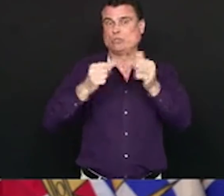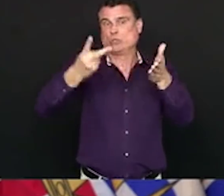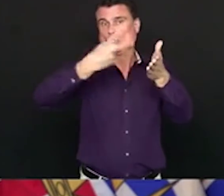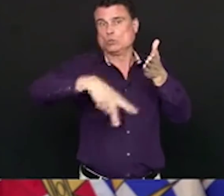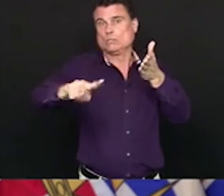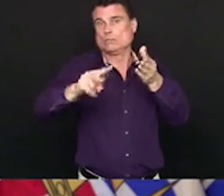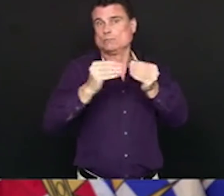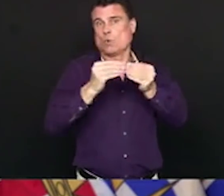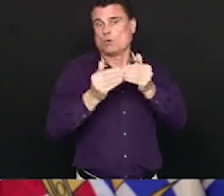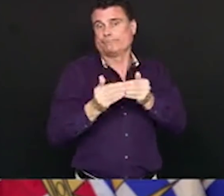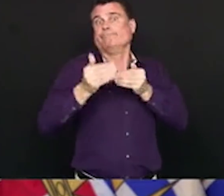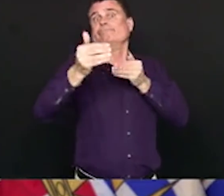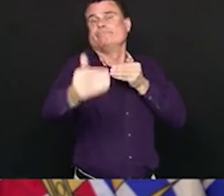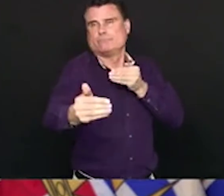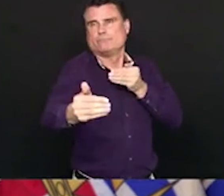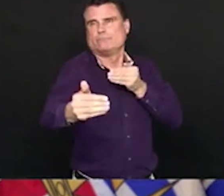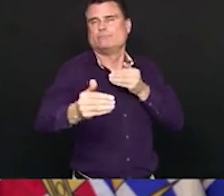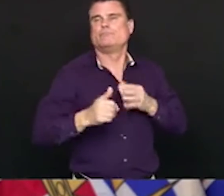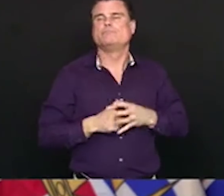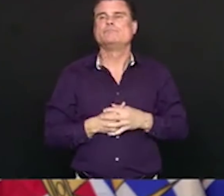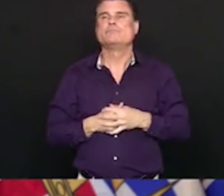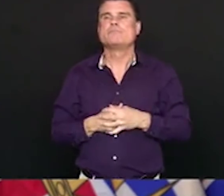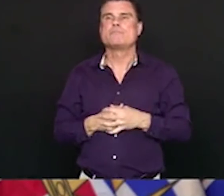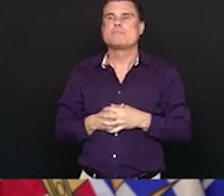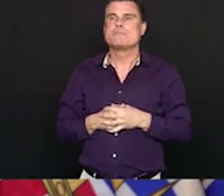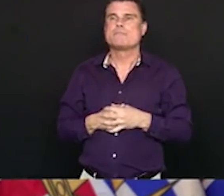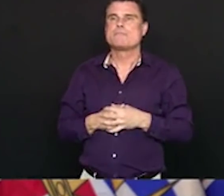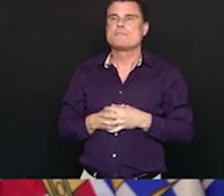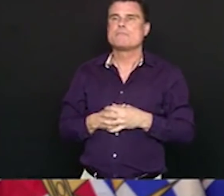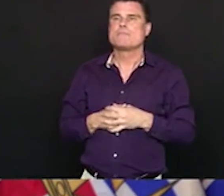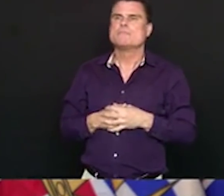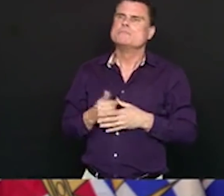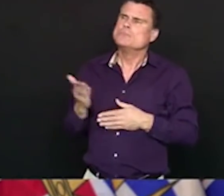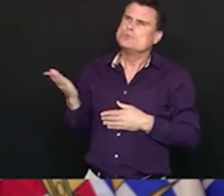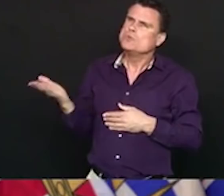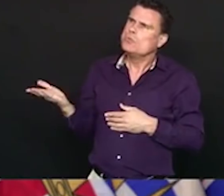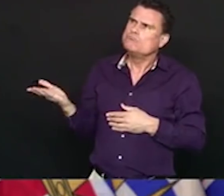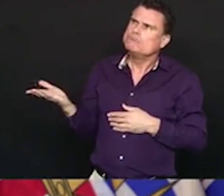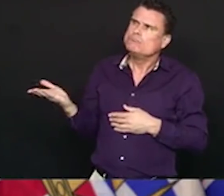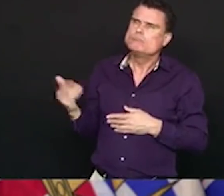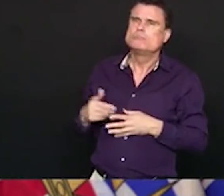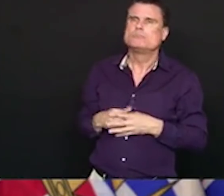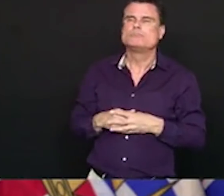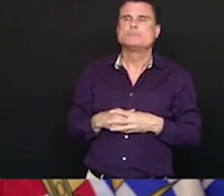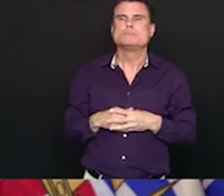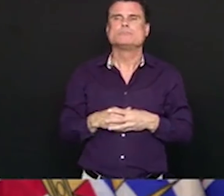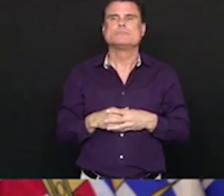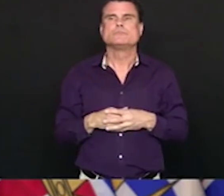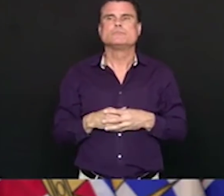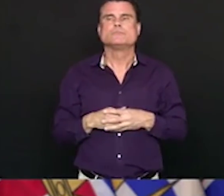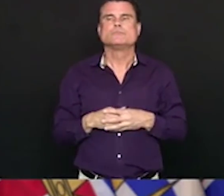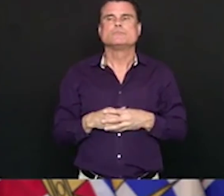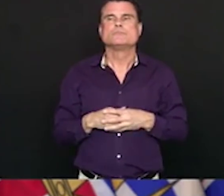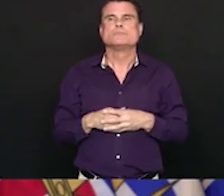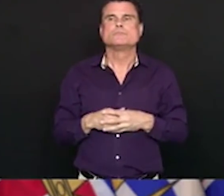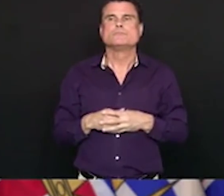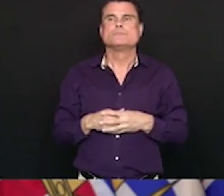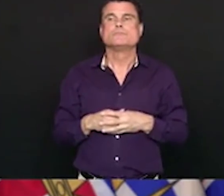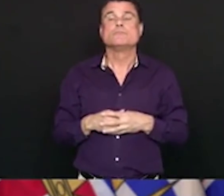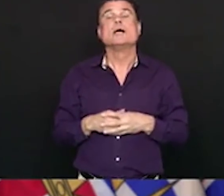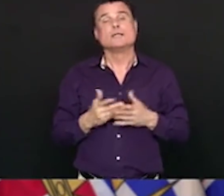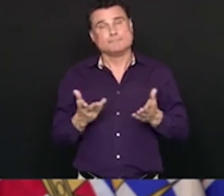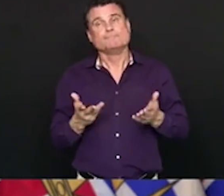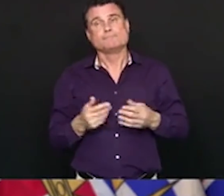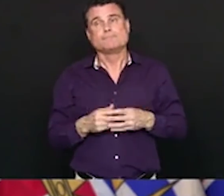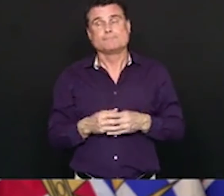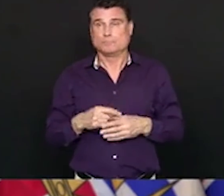say, what we're thinking about is at the after the end of April. I don't